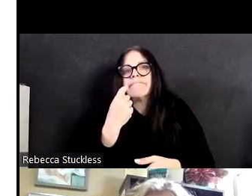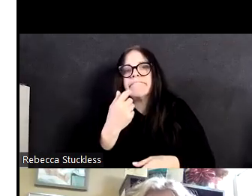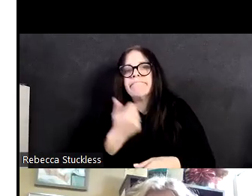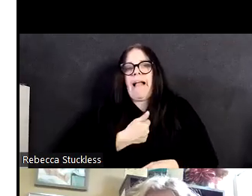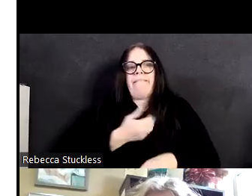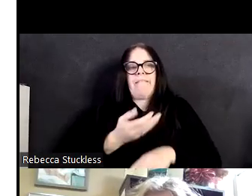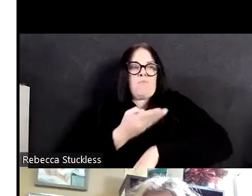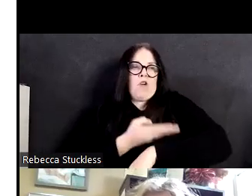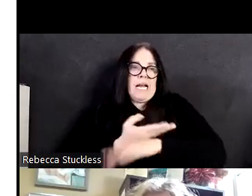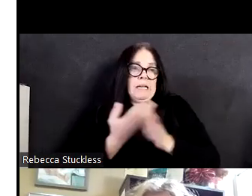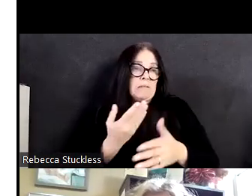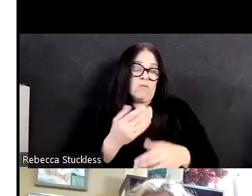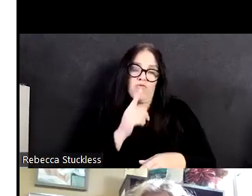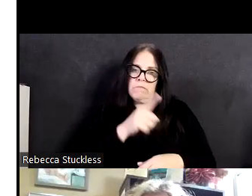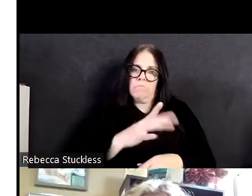personal benefit.